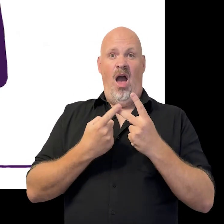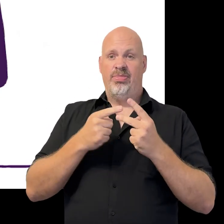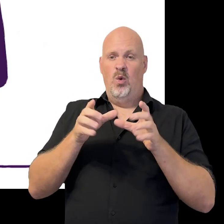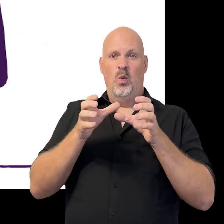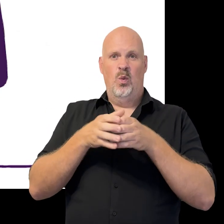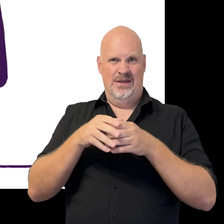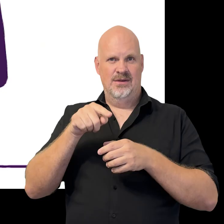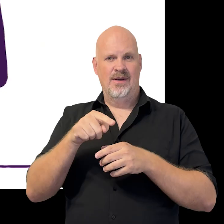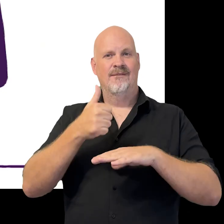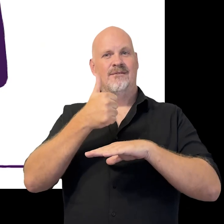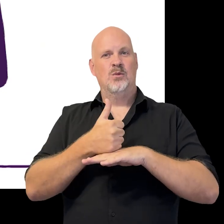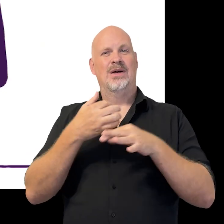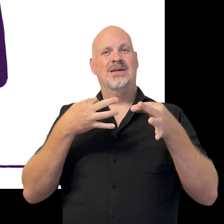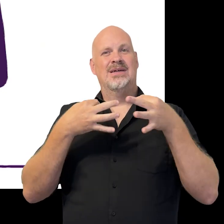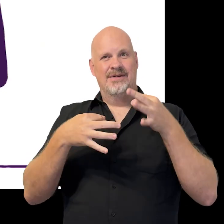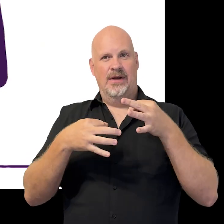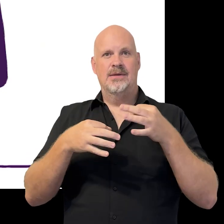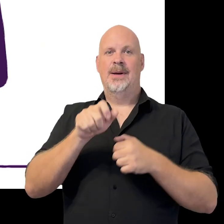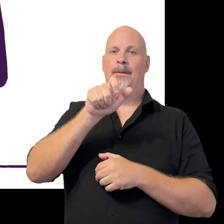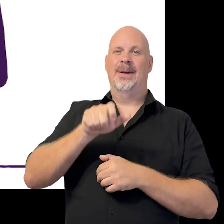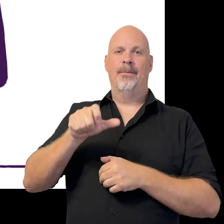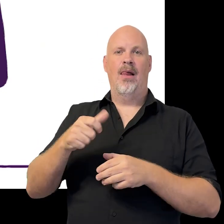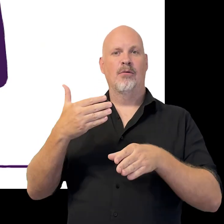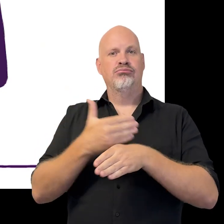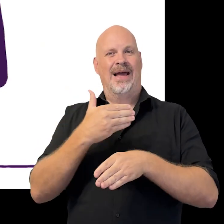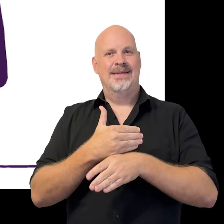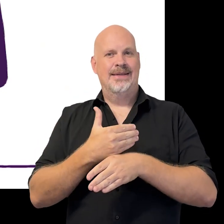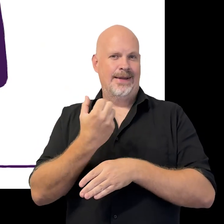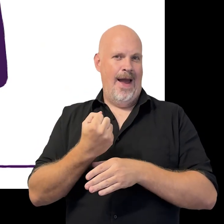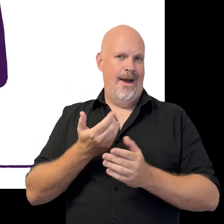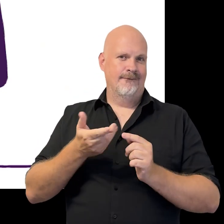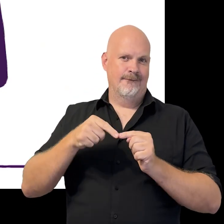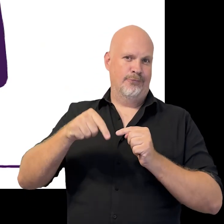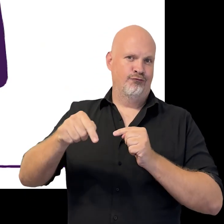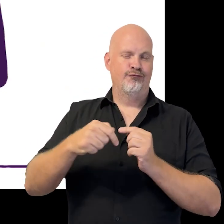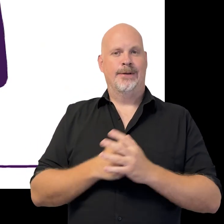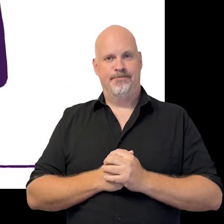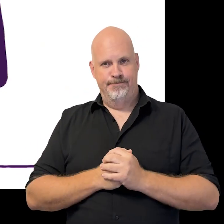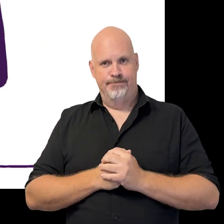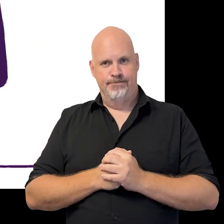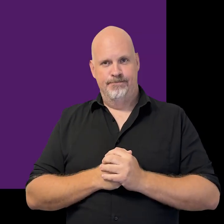as well. So again, thank you very much, and I wish you well. Bye-bye.